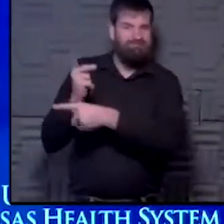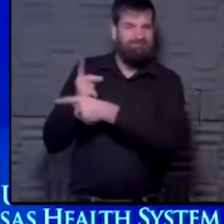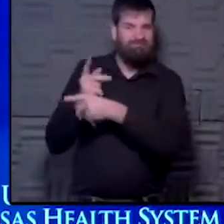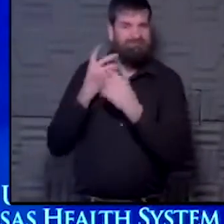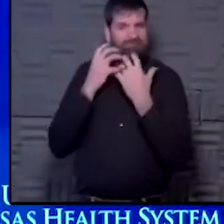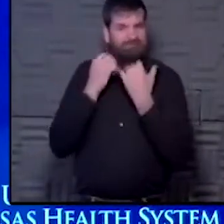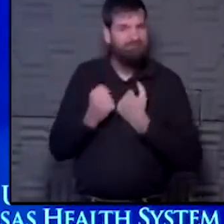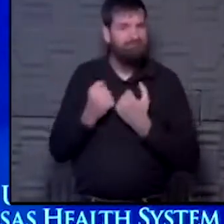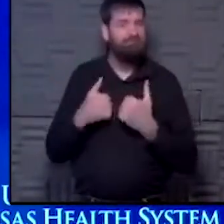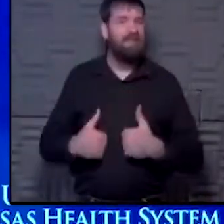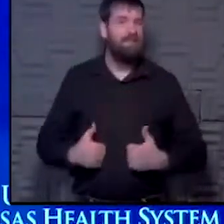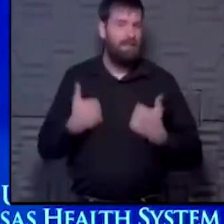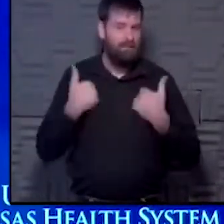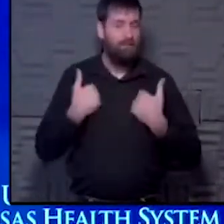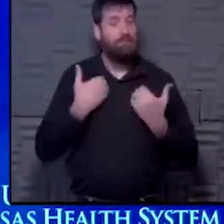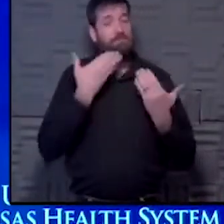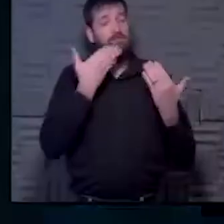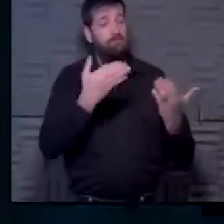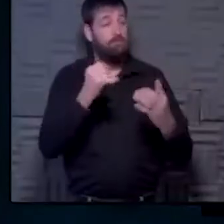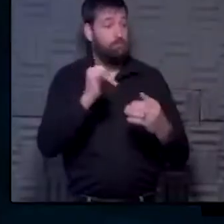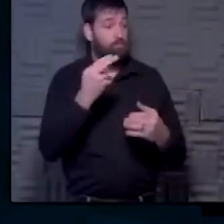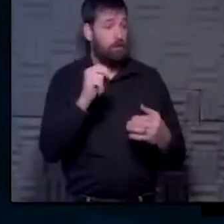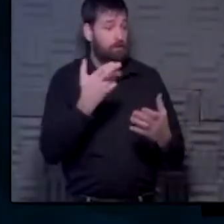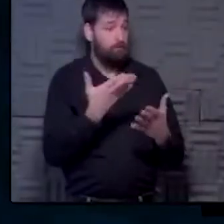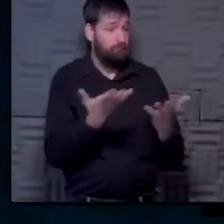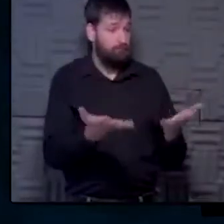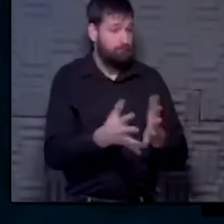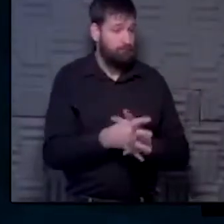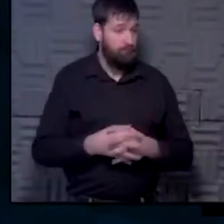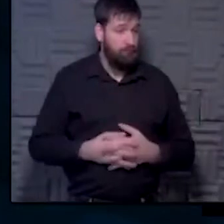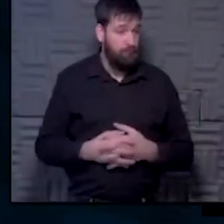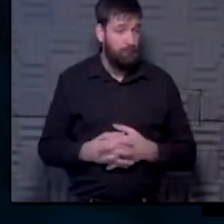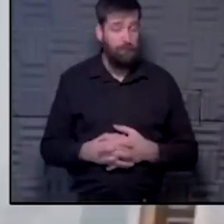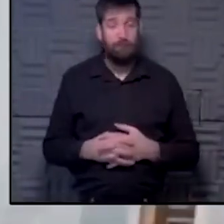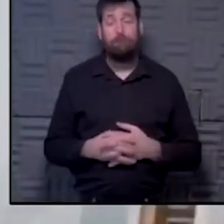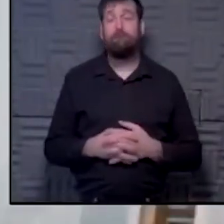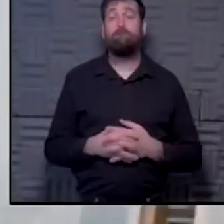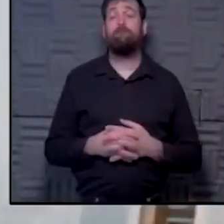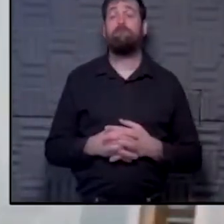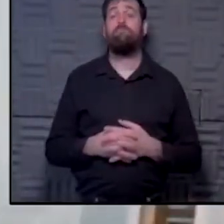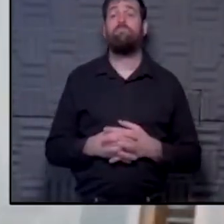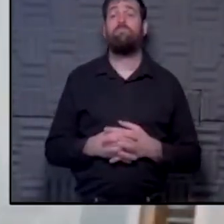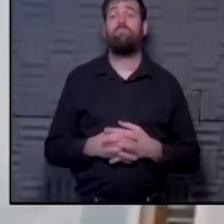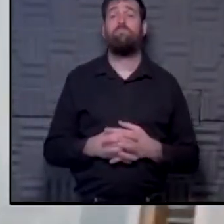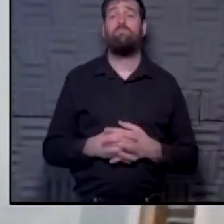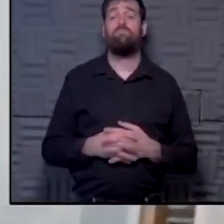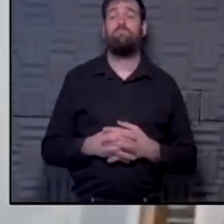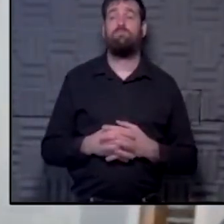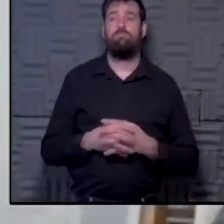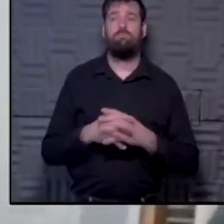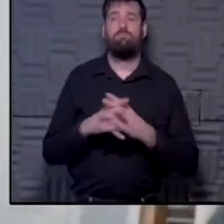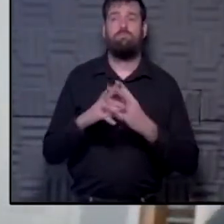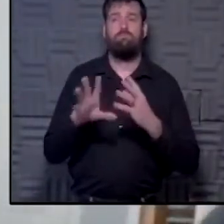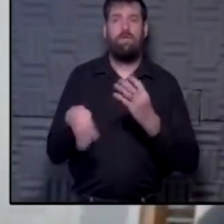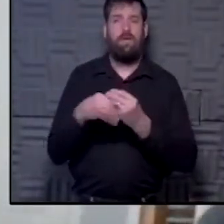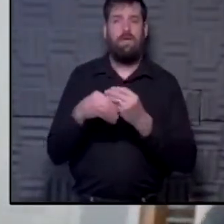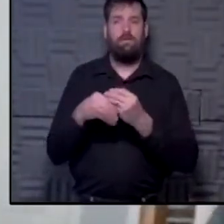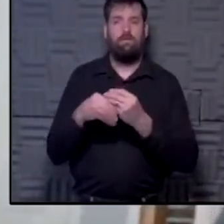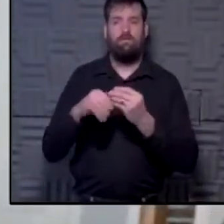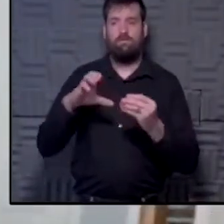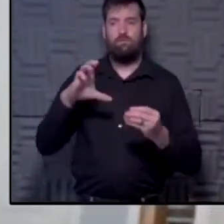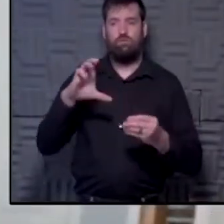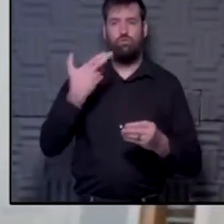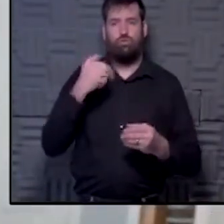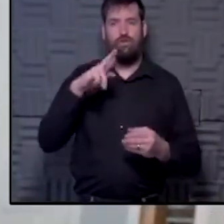And so a big thank you. So, John, final thoughts from you today? Well, I just wanted to add charity back into that